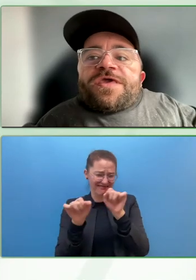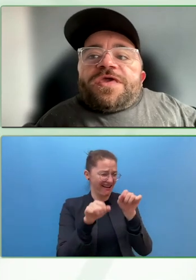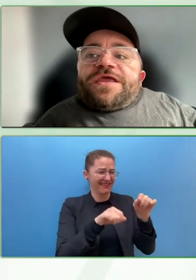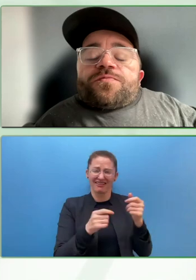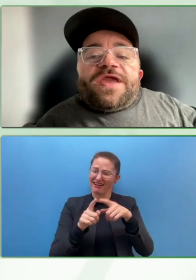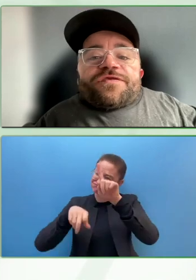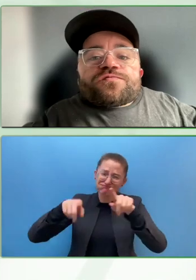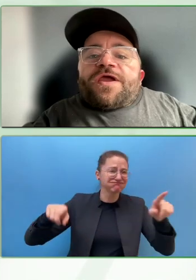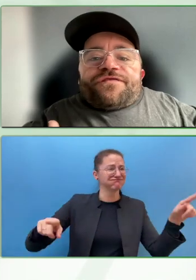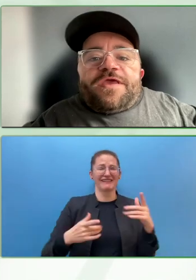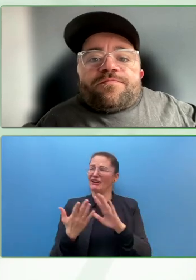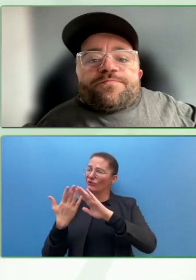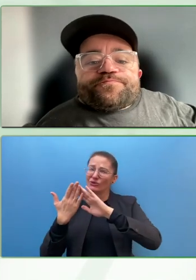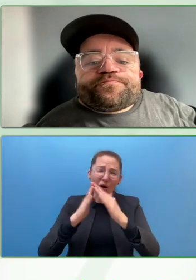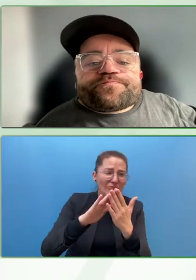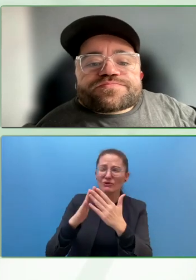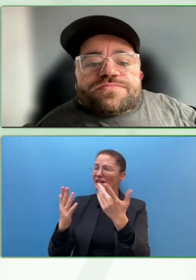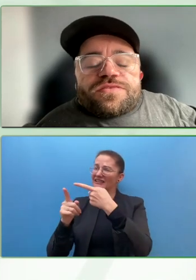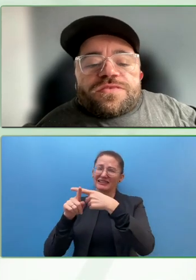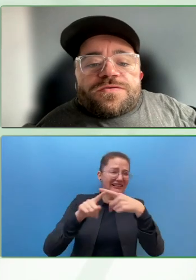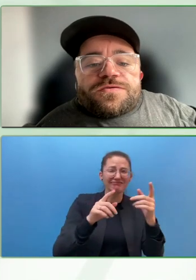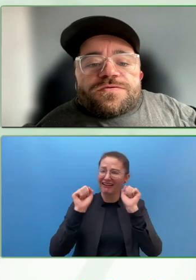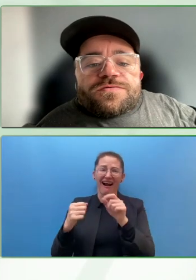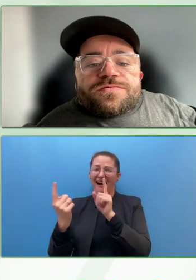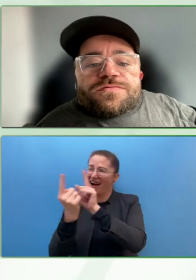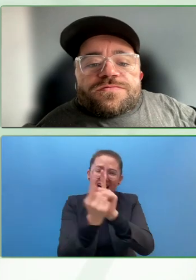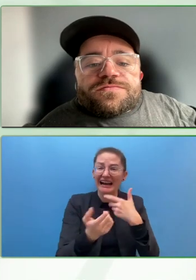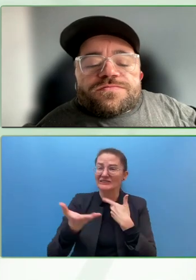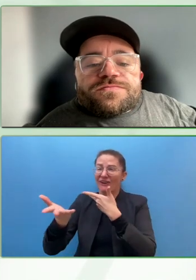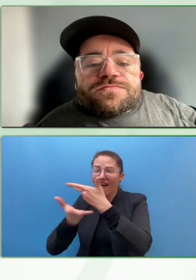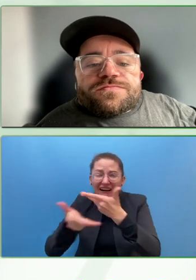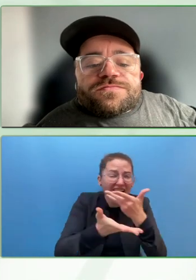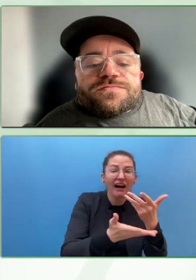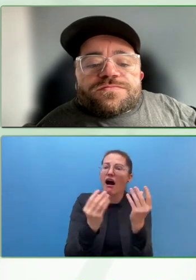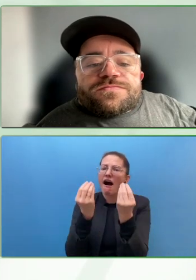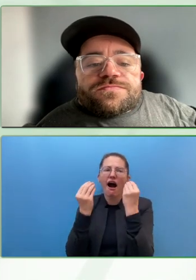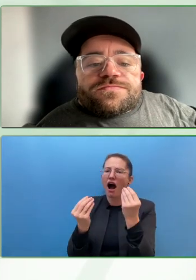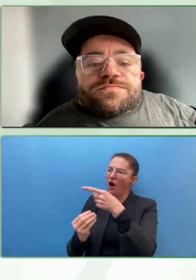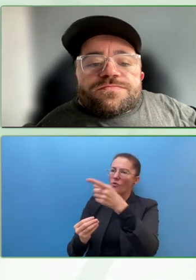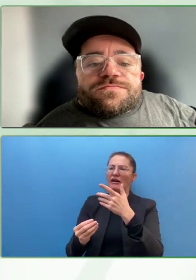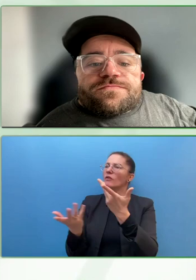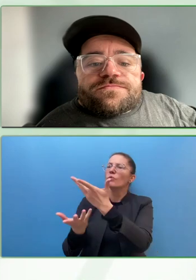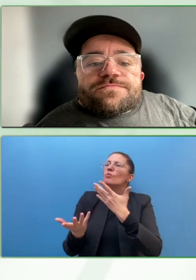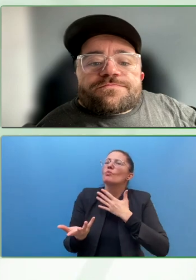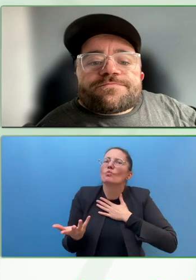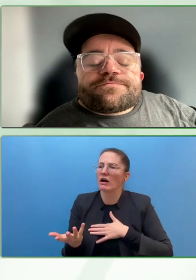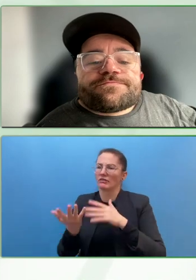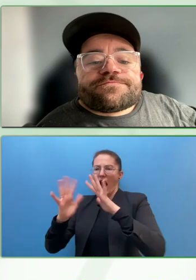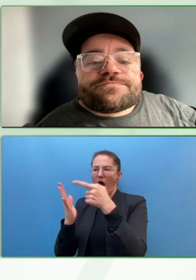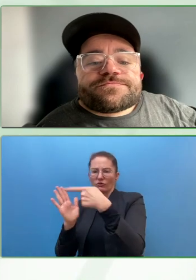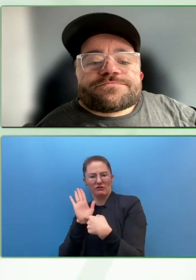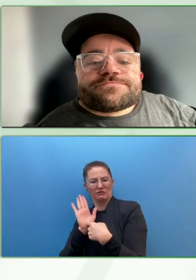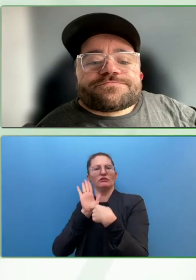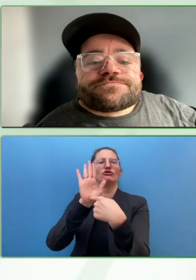opinions in the way that's right for them. So tell me a little bit how you are, you know, working with